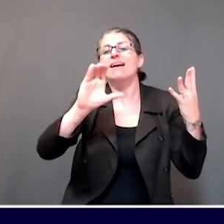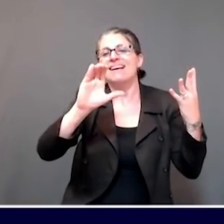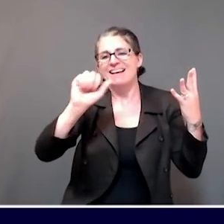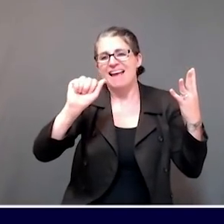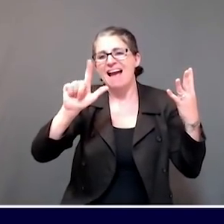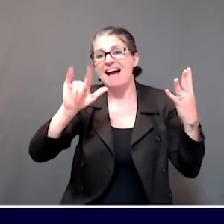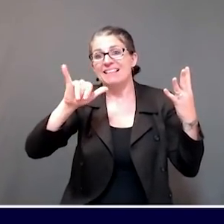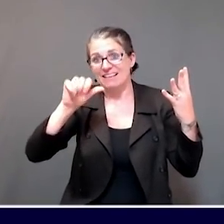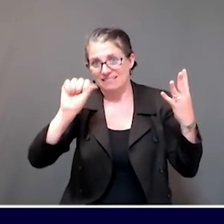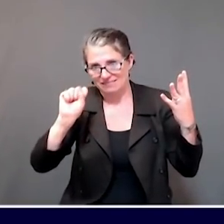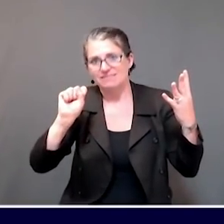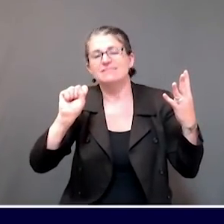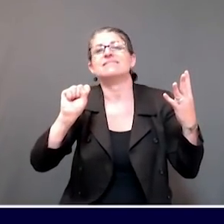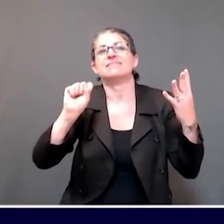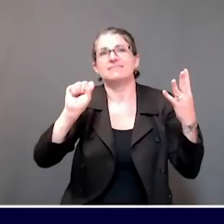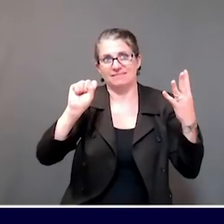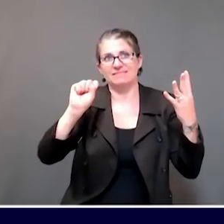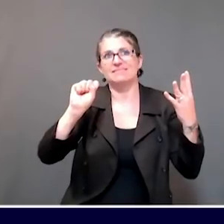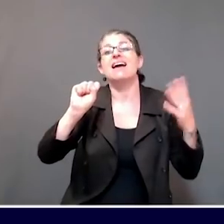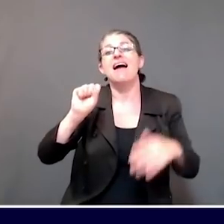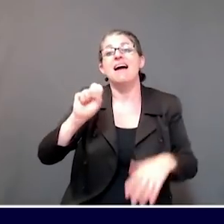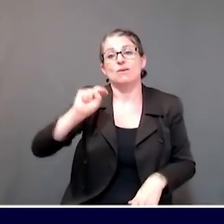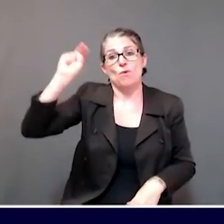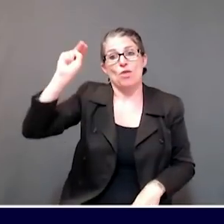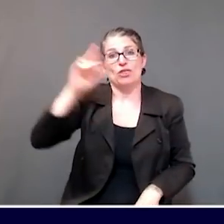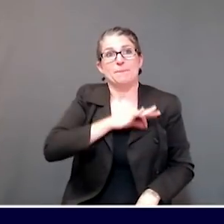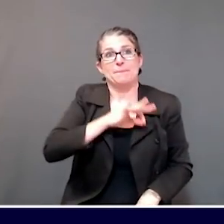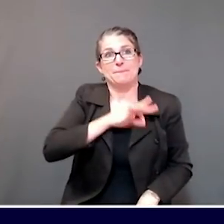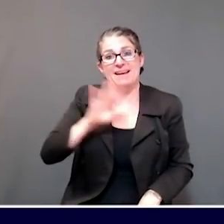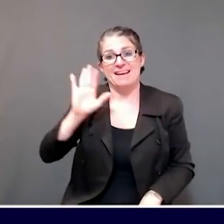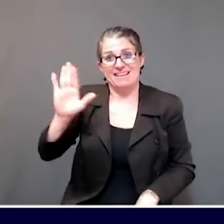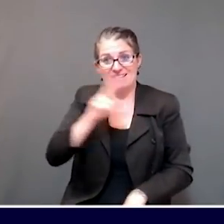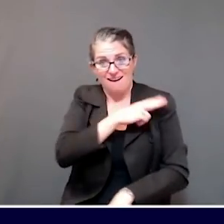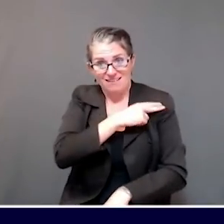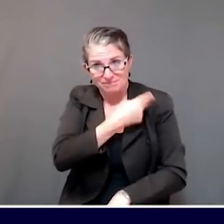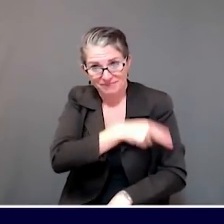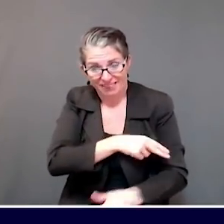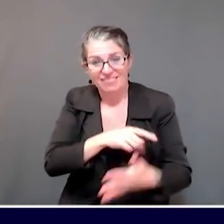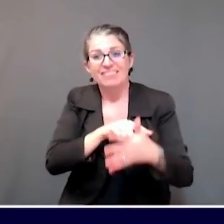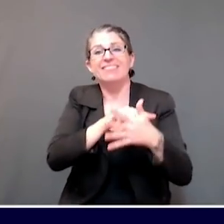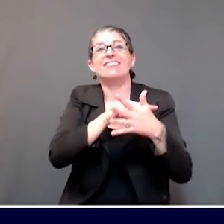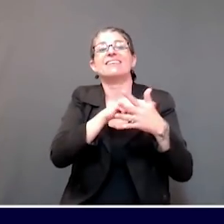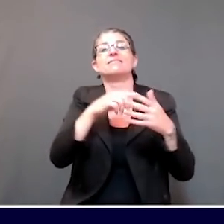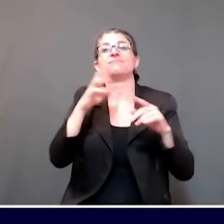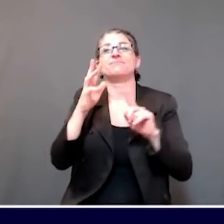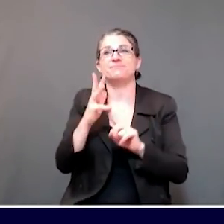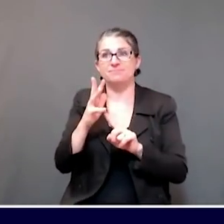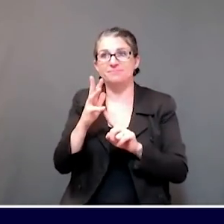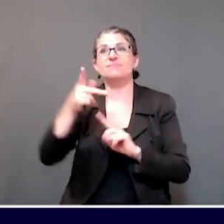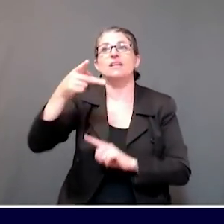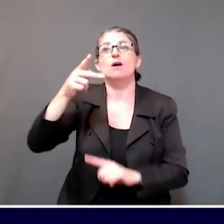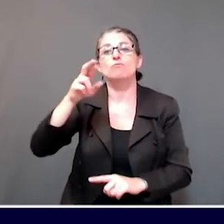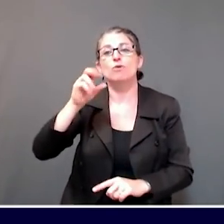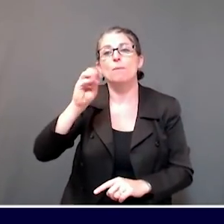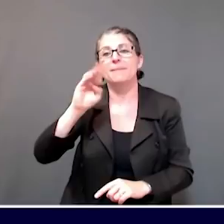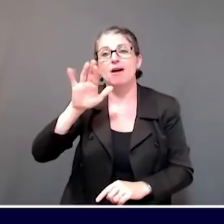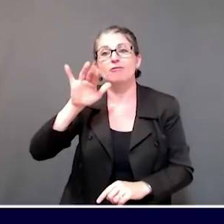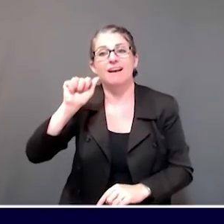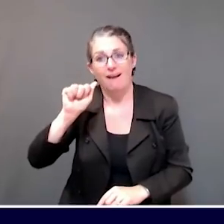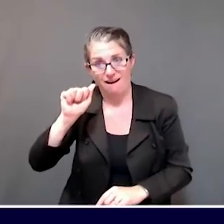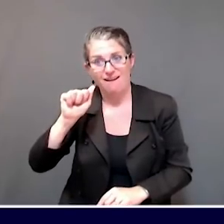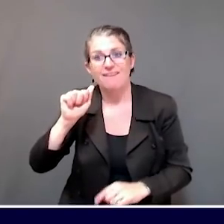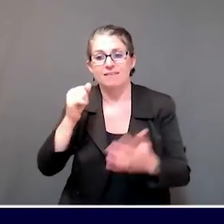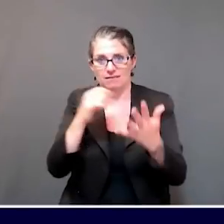and Promerica Health. The swab and send sites are or will be available in